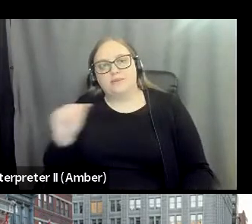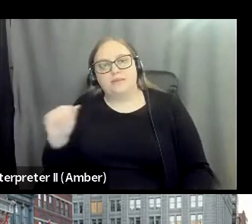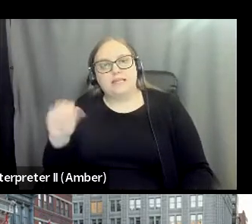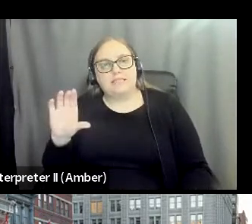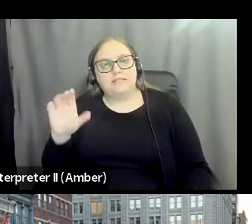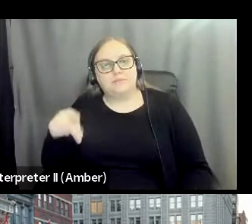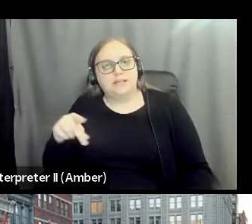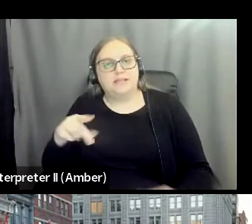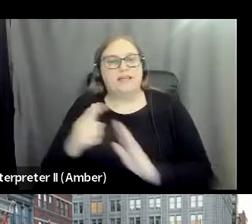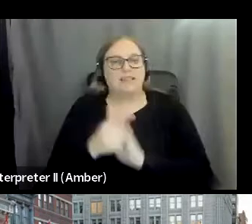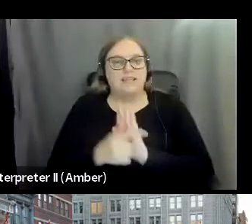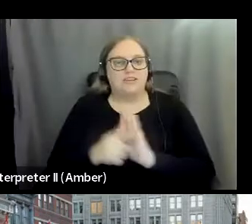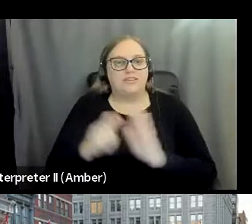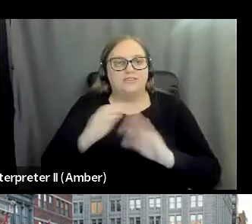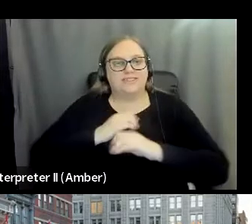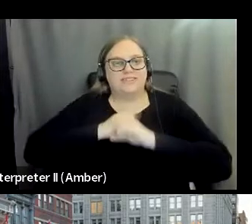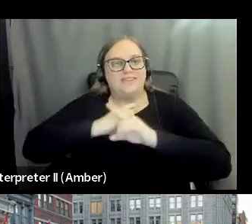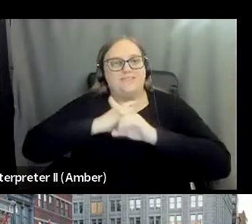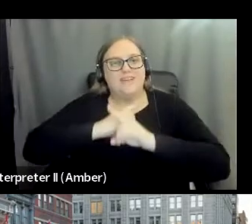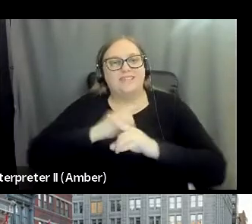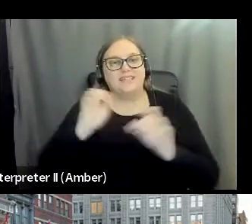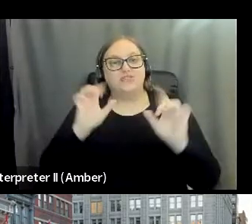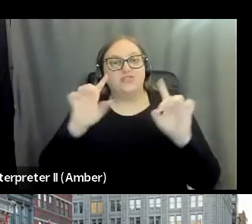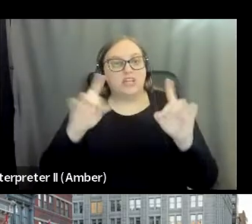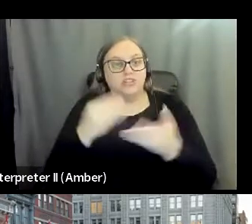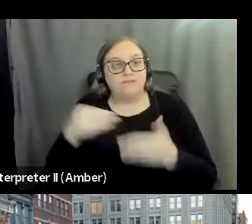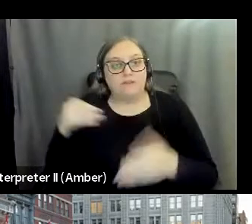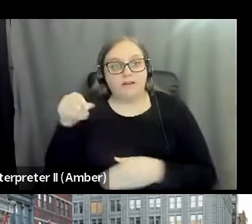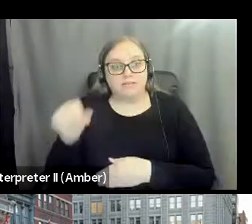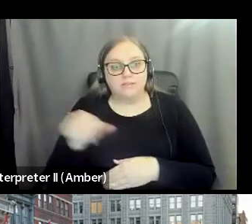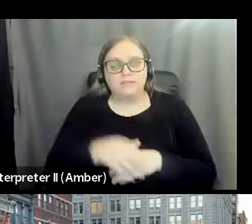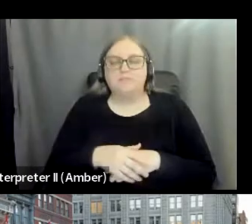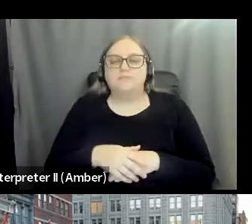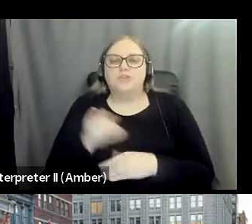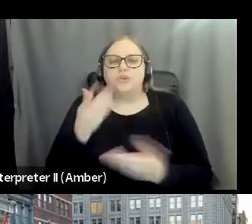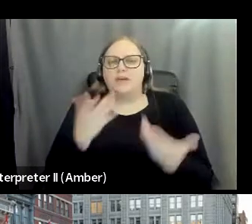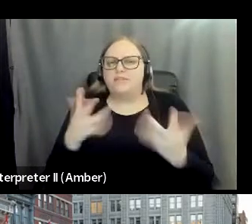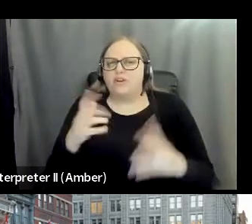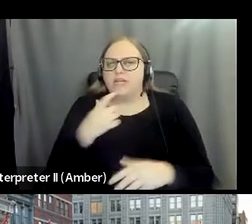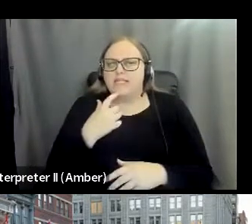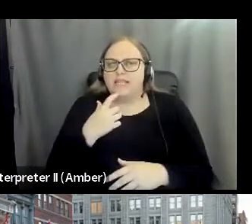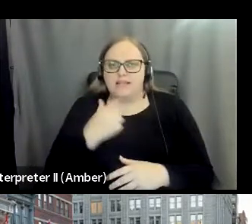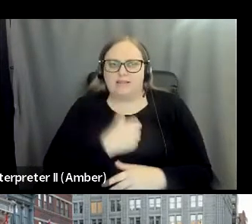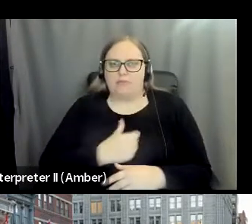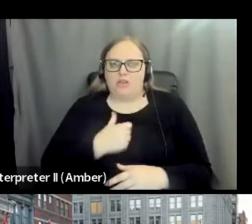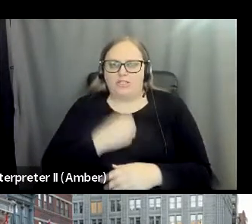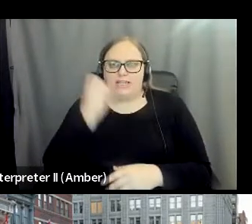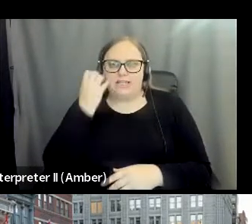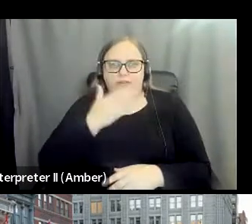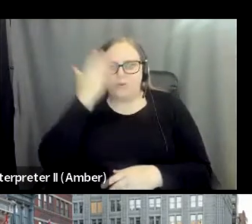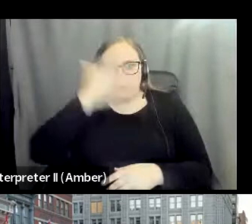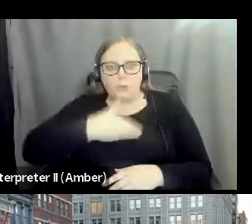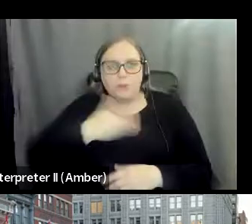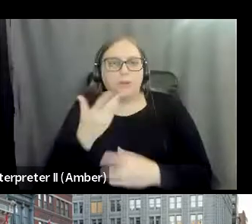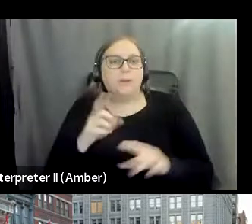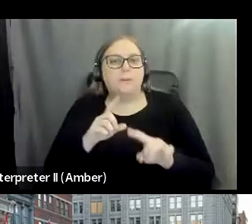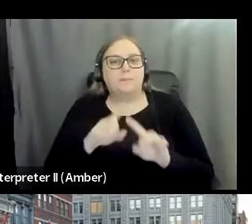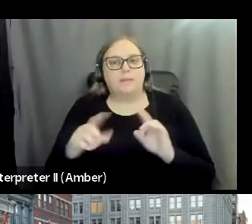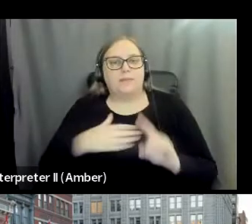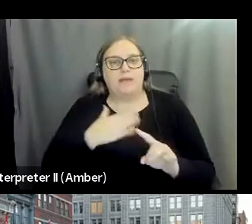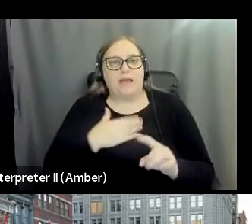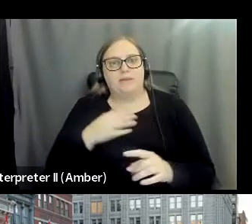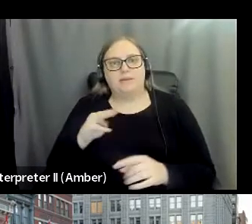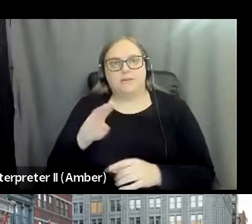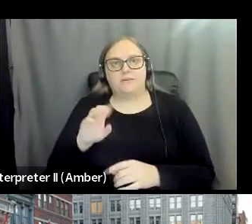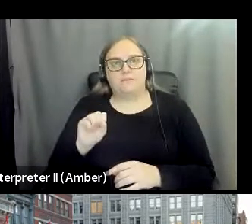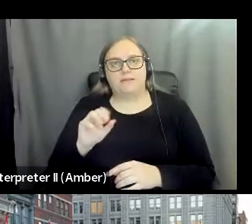and Education Fund. You may have said this in your remarks, and I apologize if I missed it. I'm glad Ms. Hankins will have